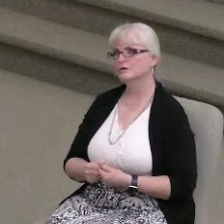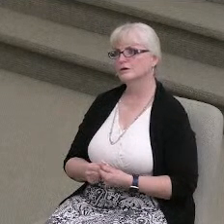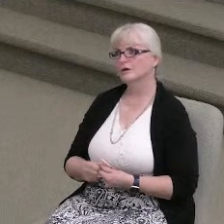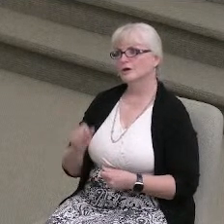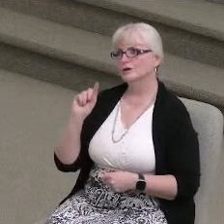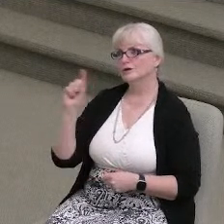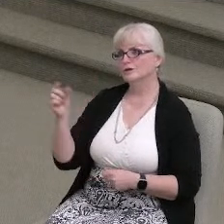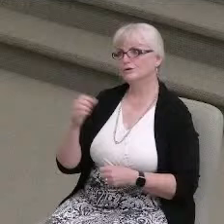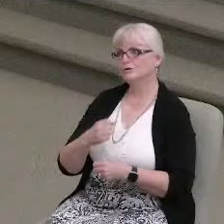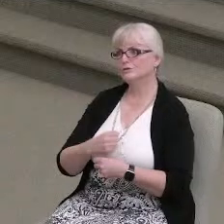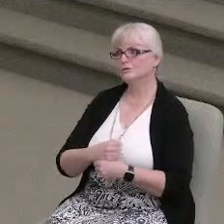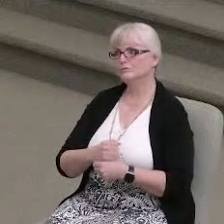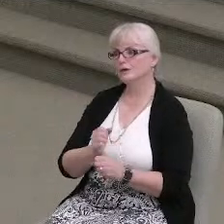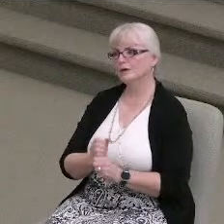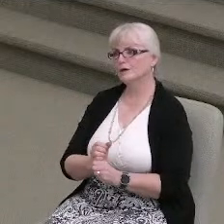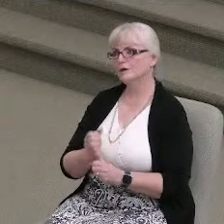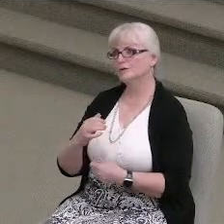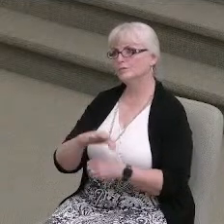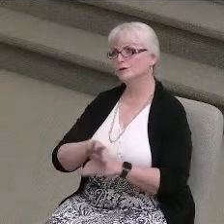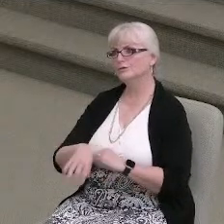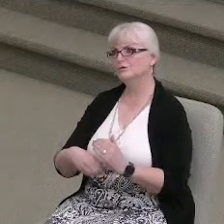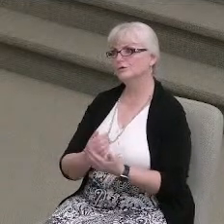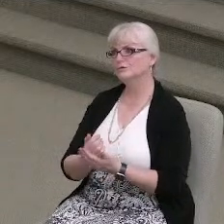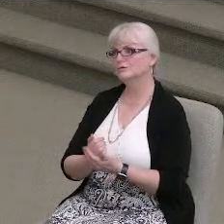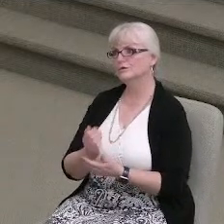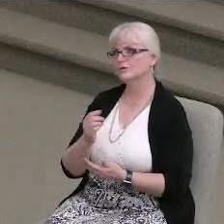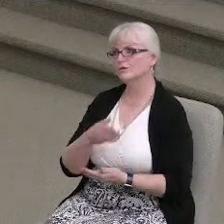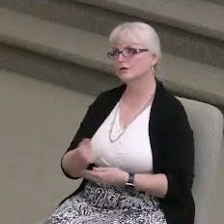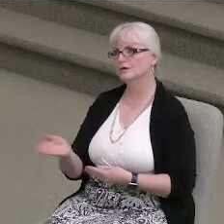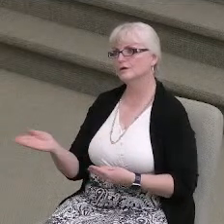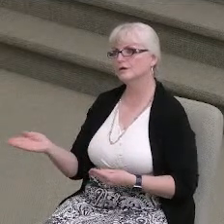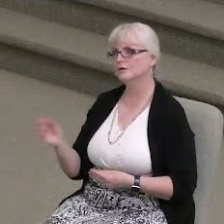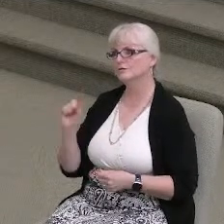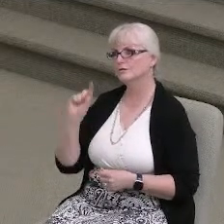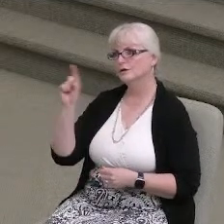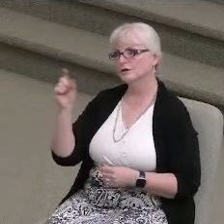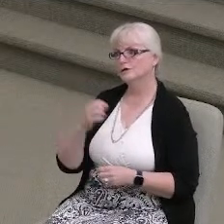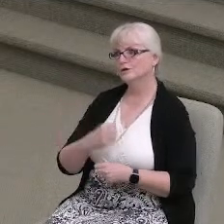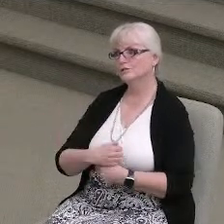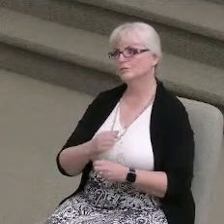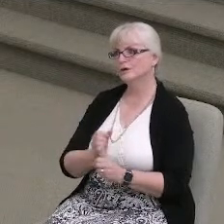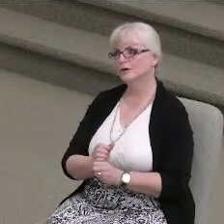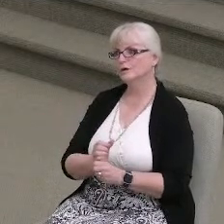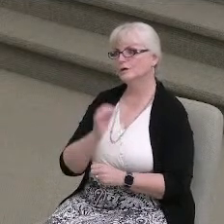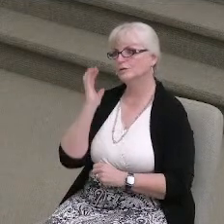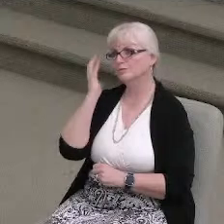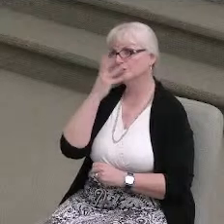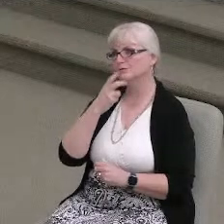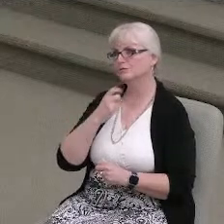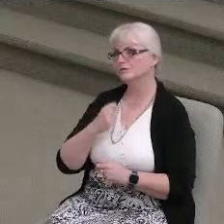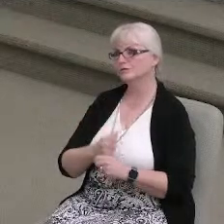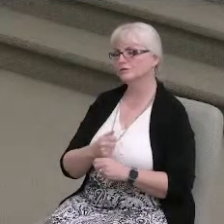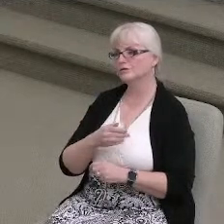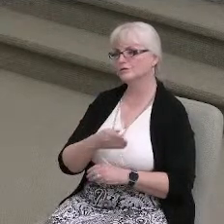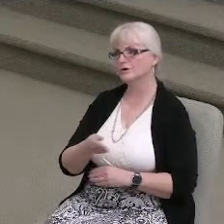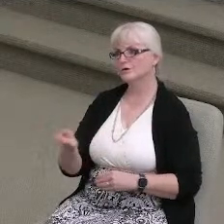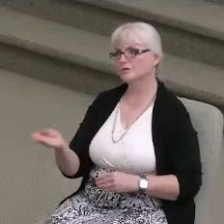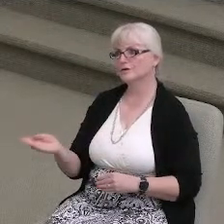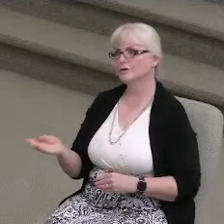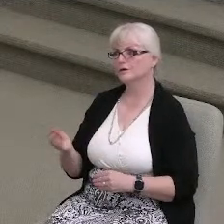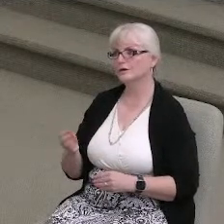dust. You make beautiful things, you make